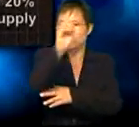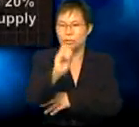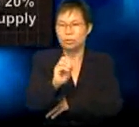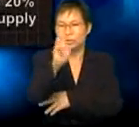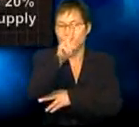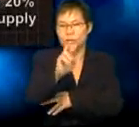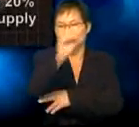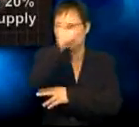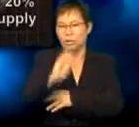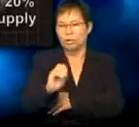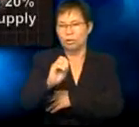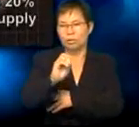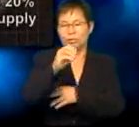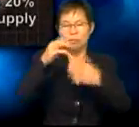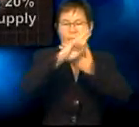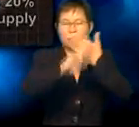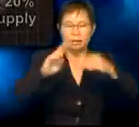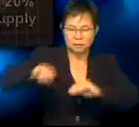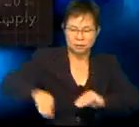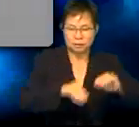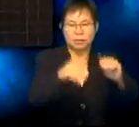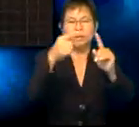20% of the blood supply in your body?